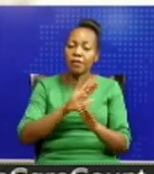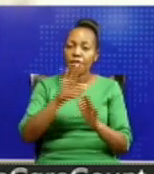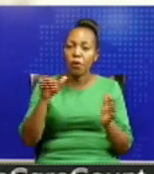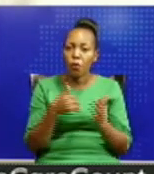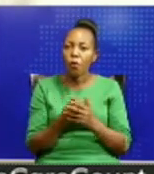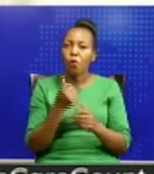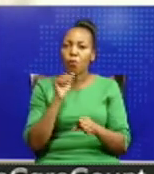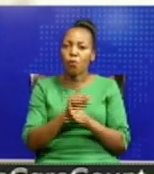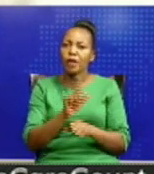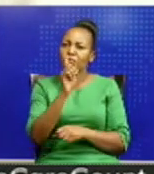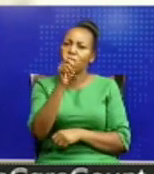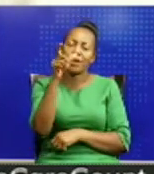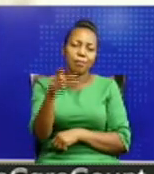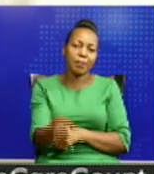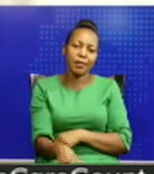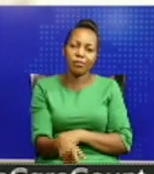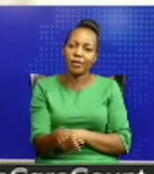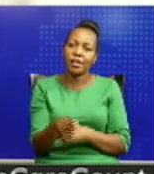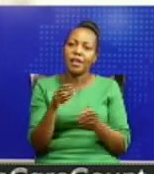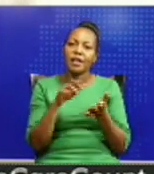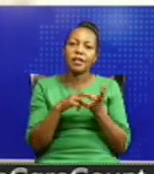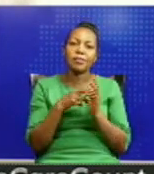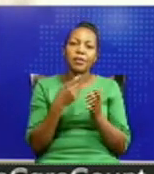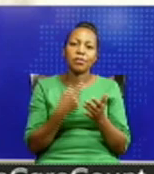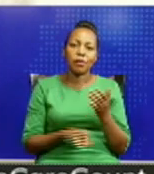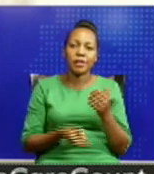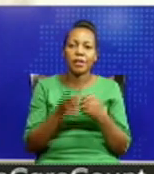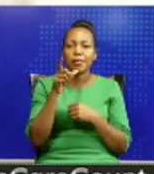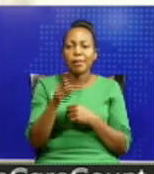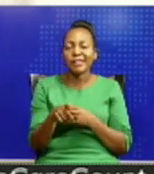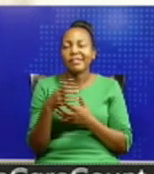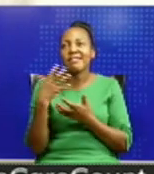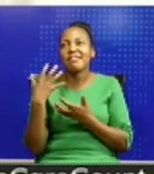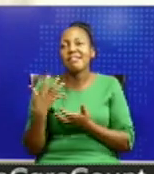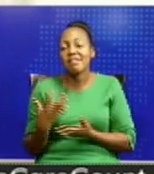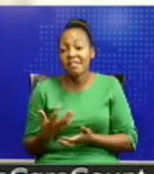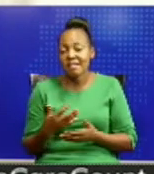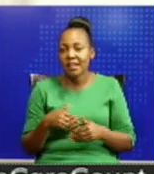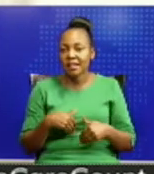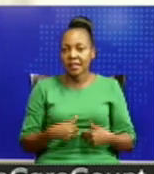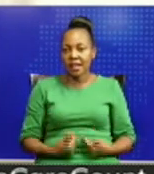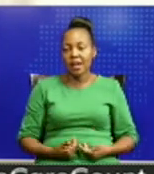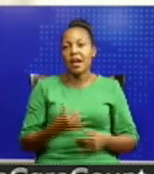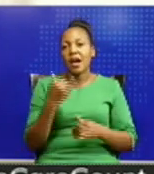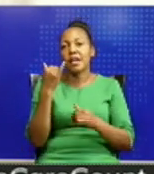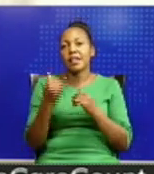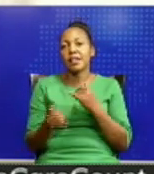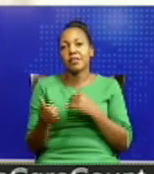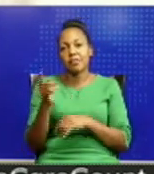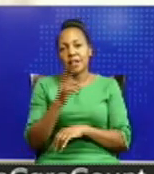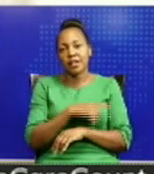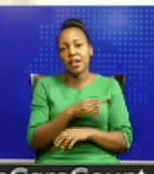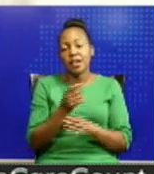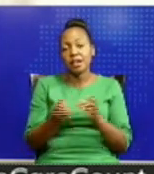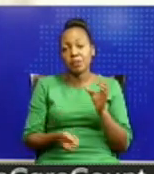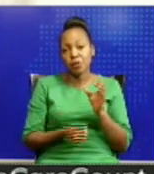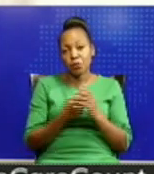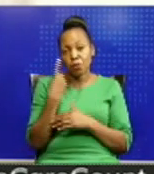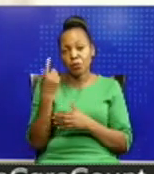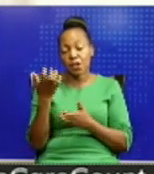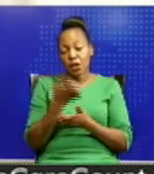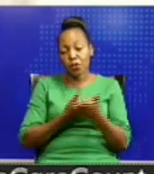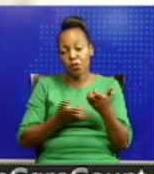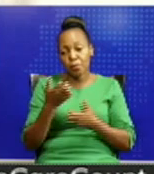work to just one person, it means the person will be overburdened, and at the end of the day, it has even economic